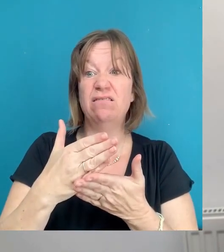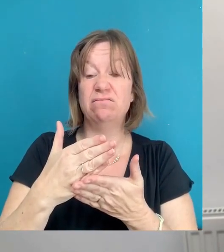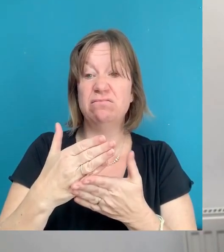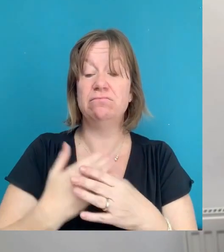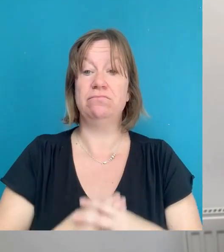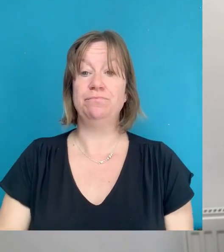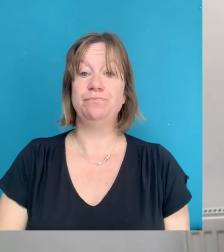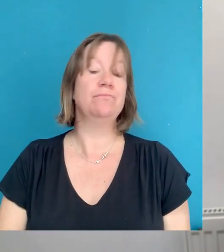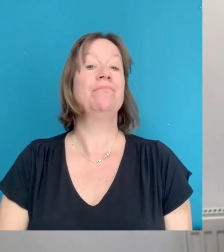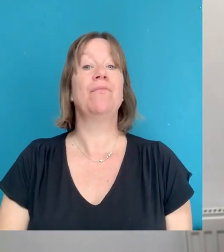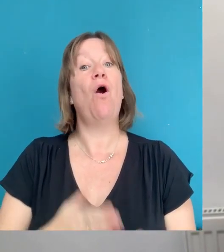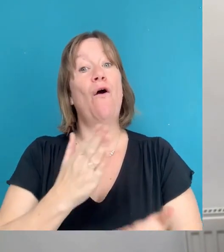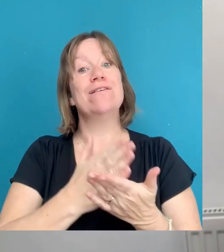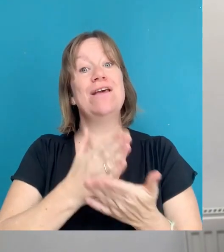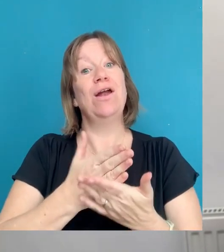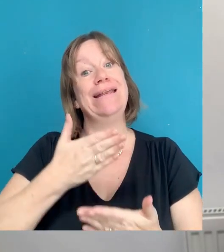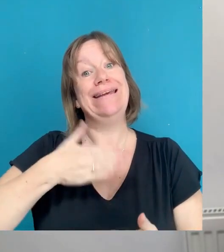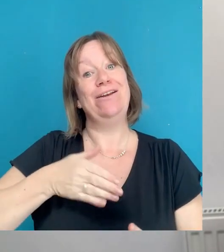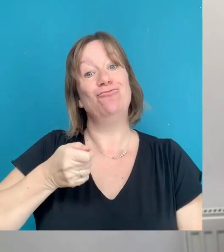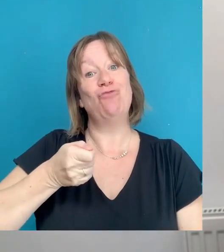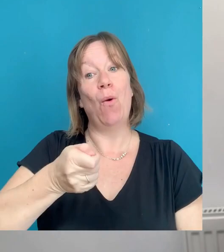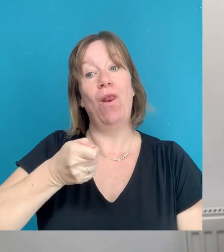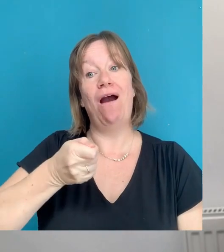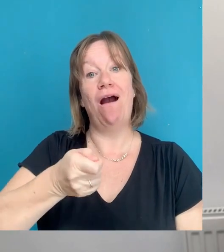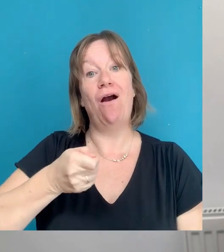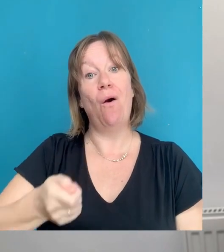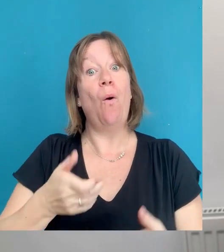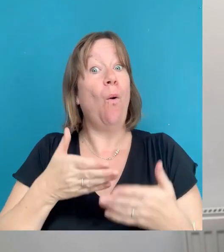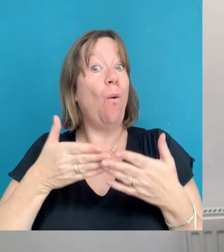clean. Also, you want a roller,